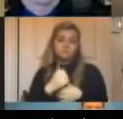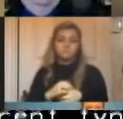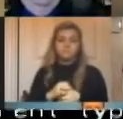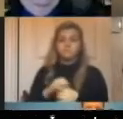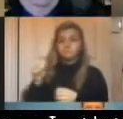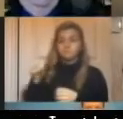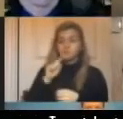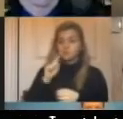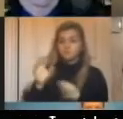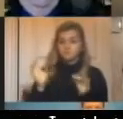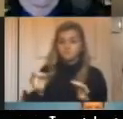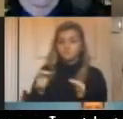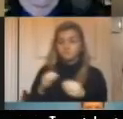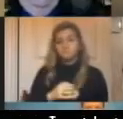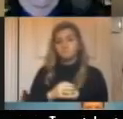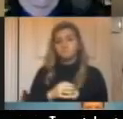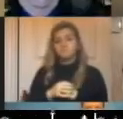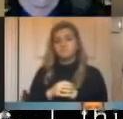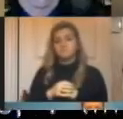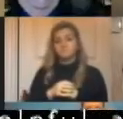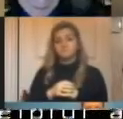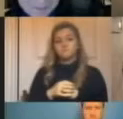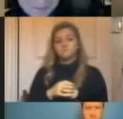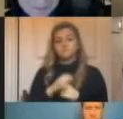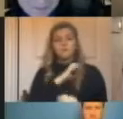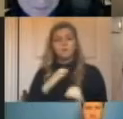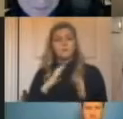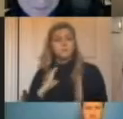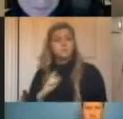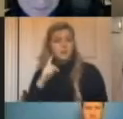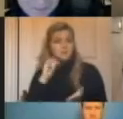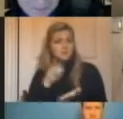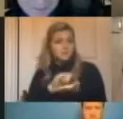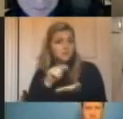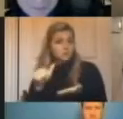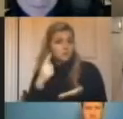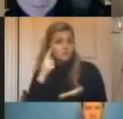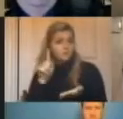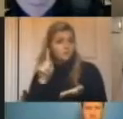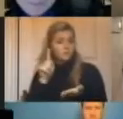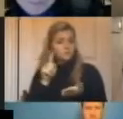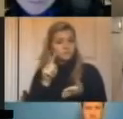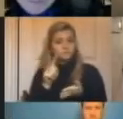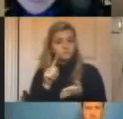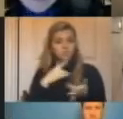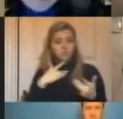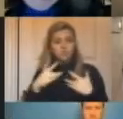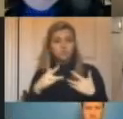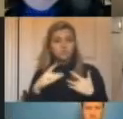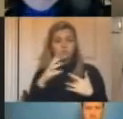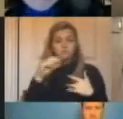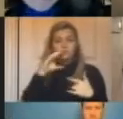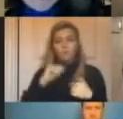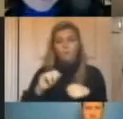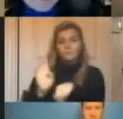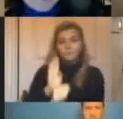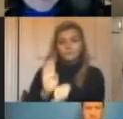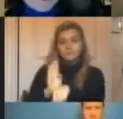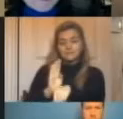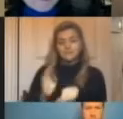It was agenda items, but I think we have 2 or 3 now that we talked about. And then also the meeting schedule, which